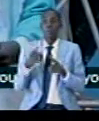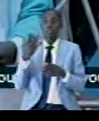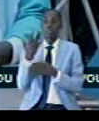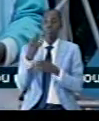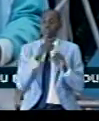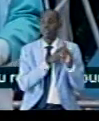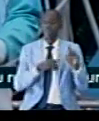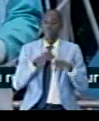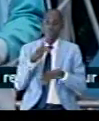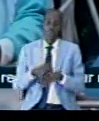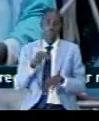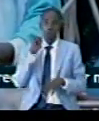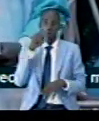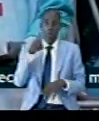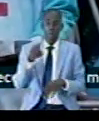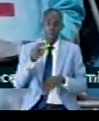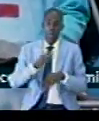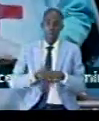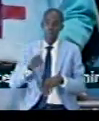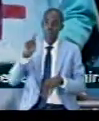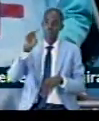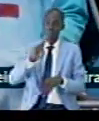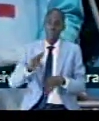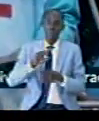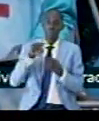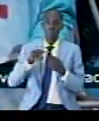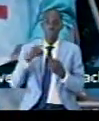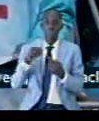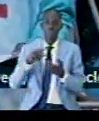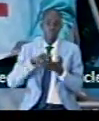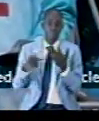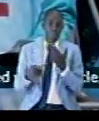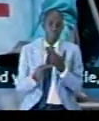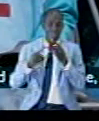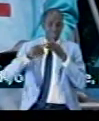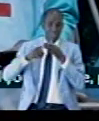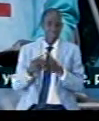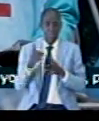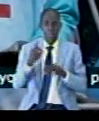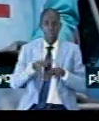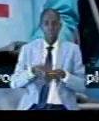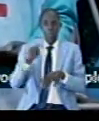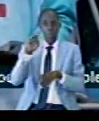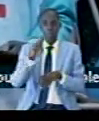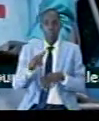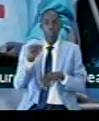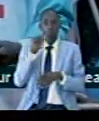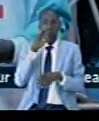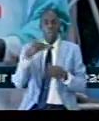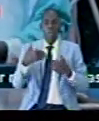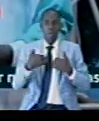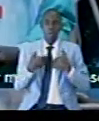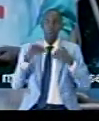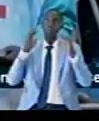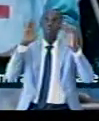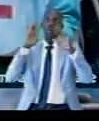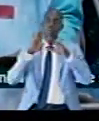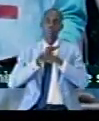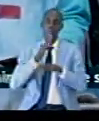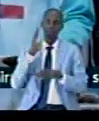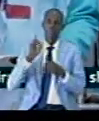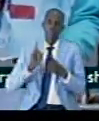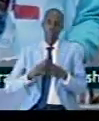on Thursday, when the GCK crusade started, she has a wonderful testimony she will share with